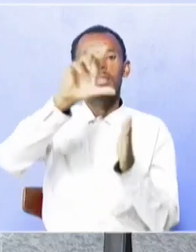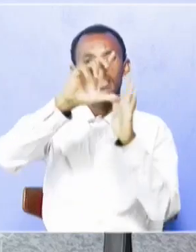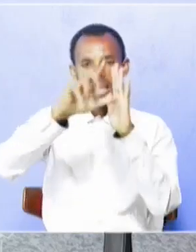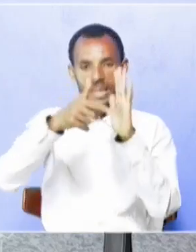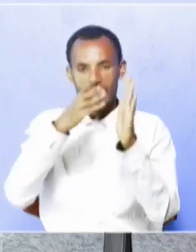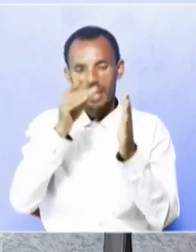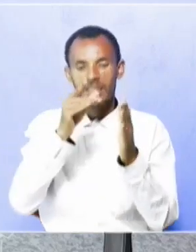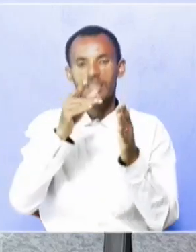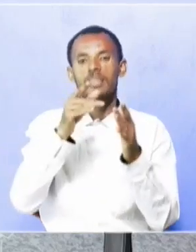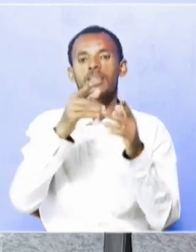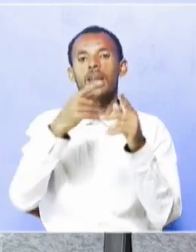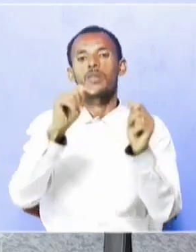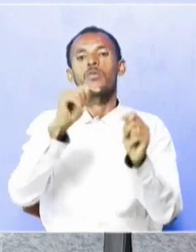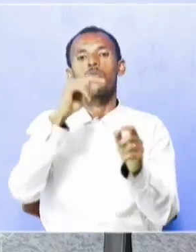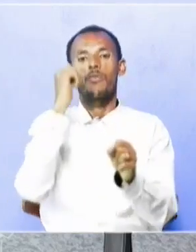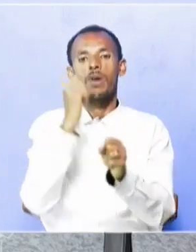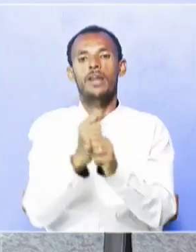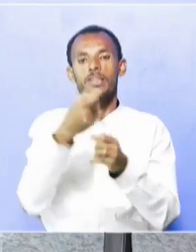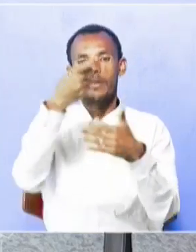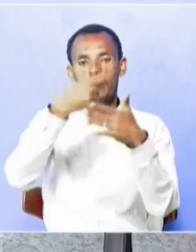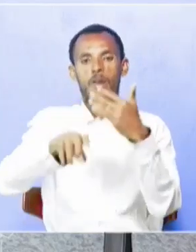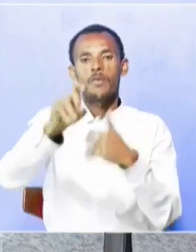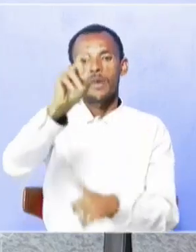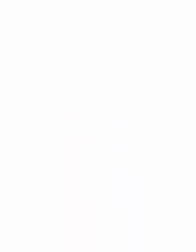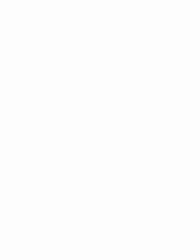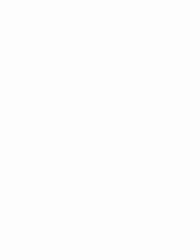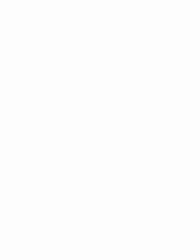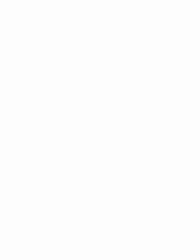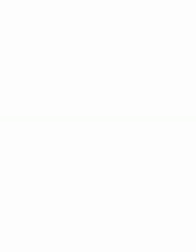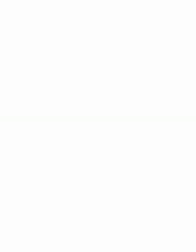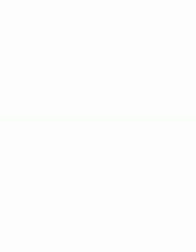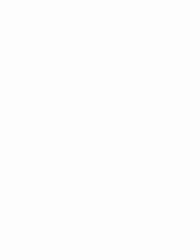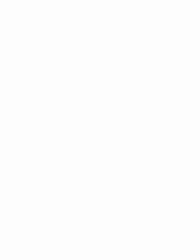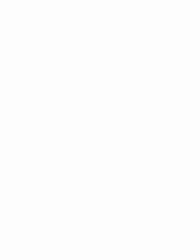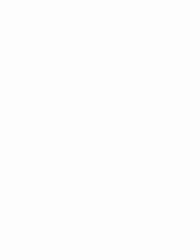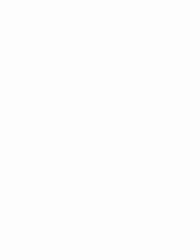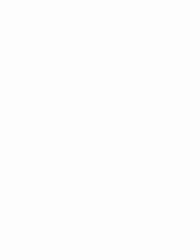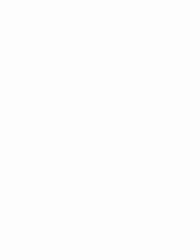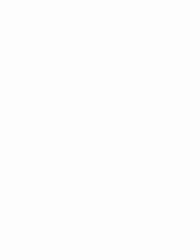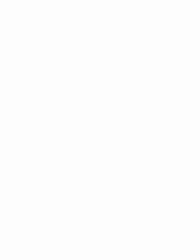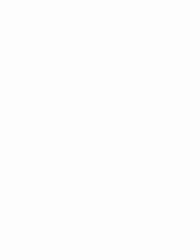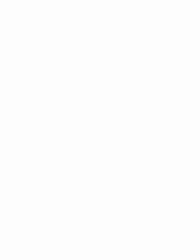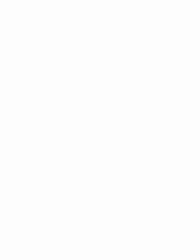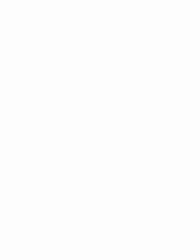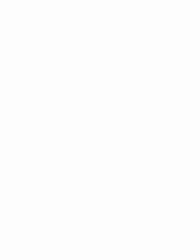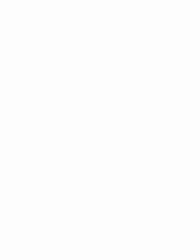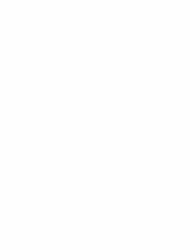find the value of x in this case.